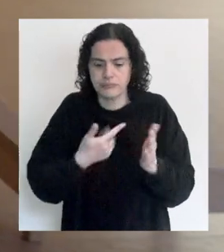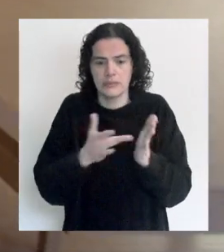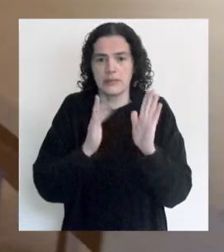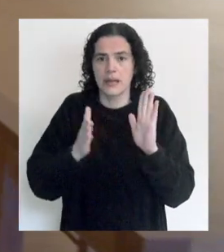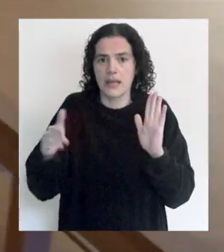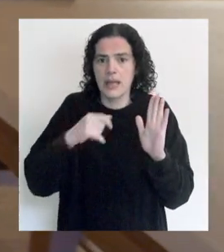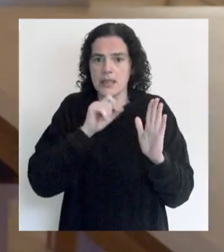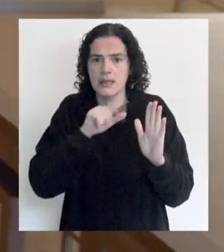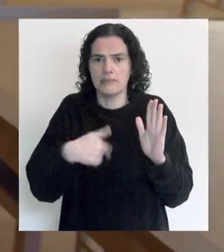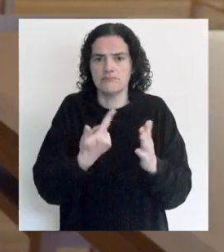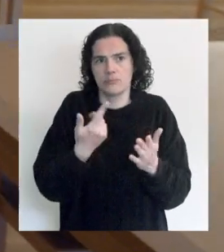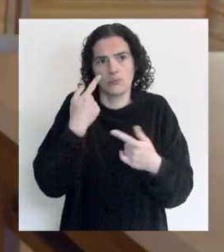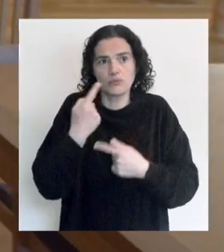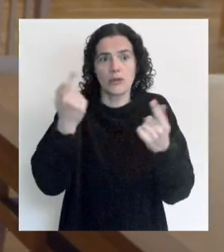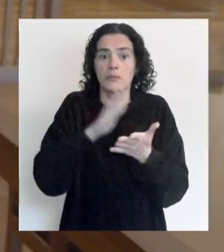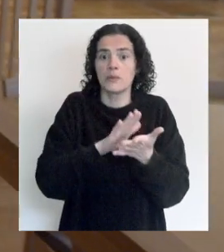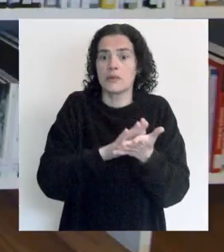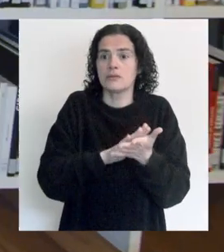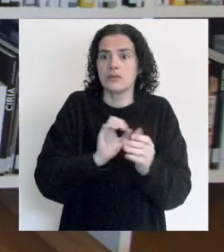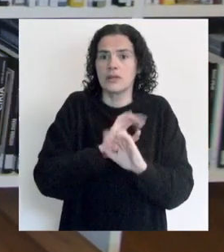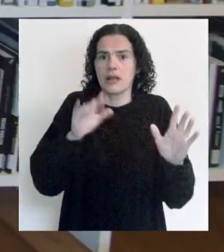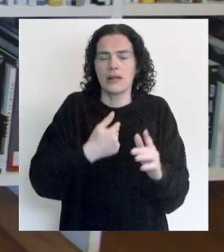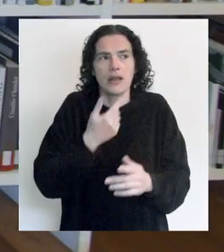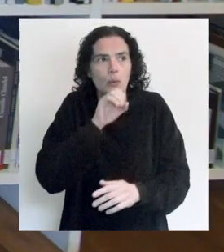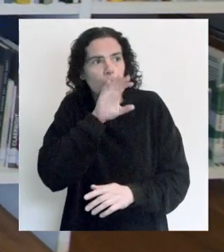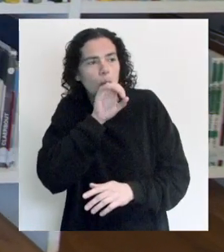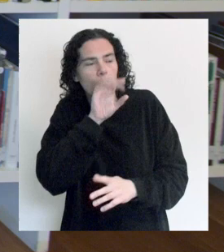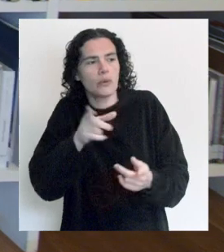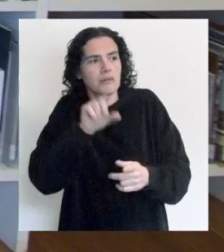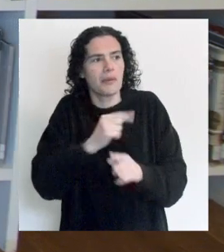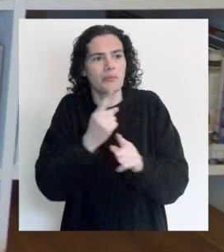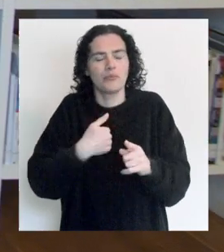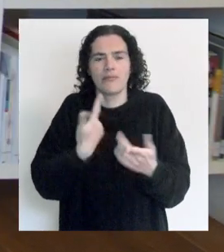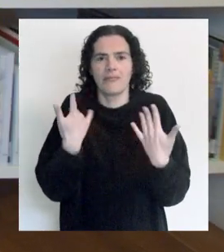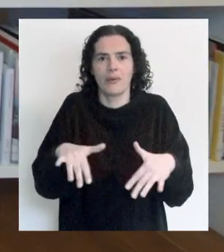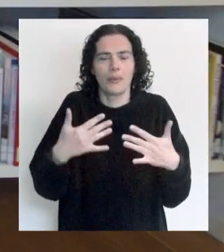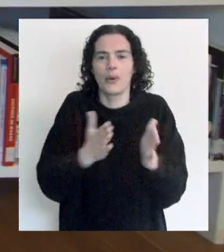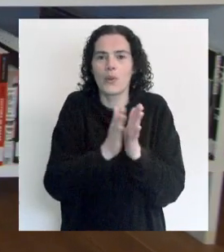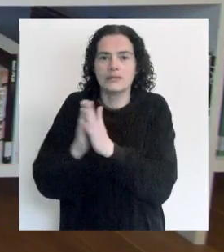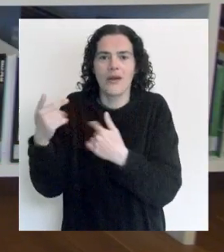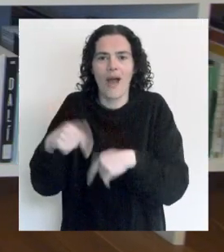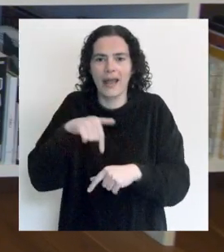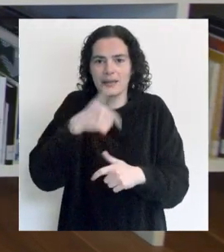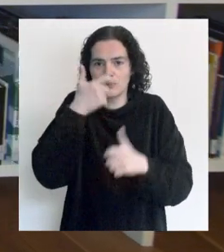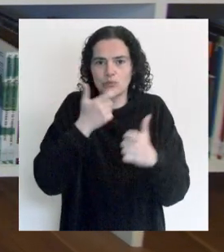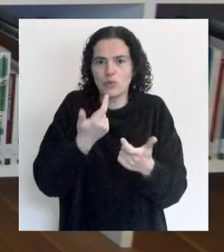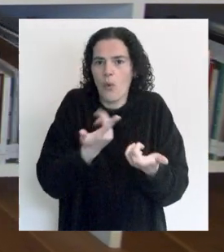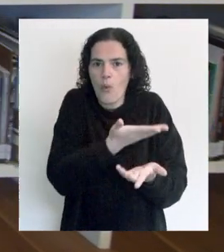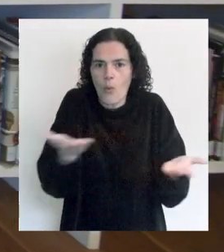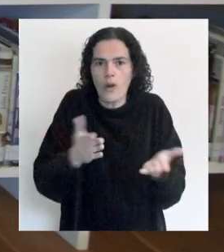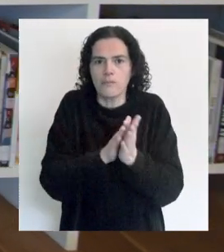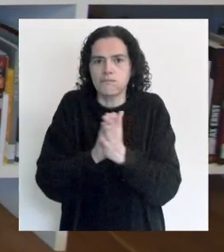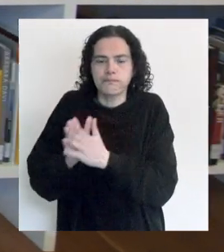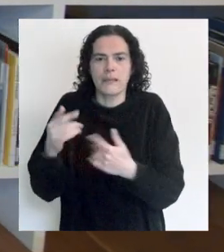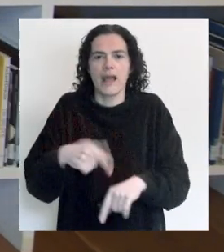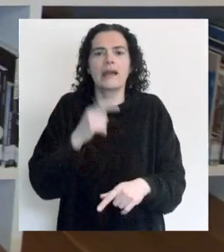downstairs, to sort of show these publications. And it's of course particularly fascinating also because there is such an incredible collection here of artist books brought